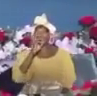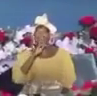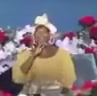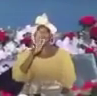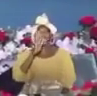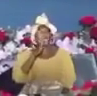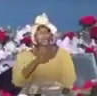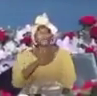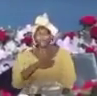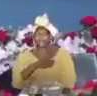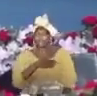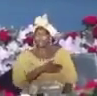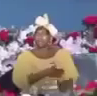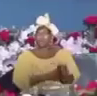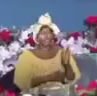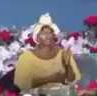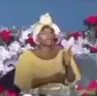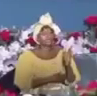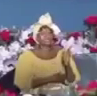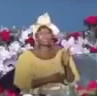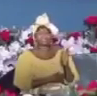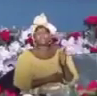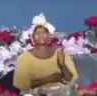You are my God.